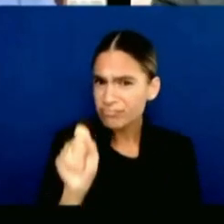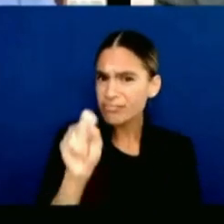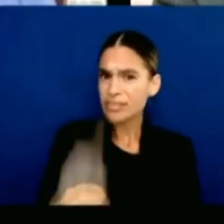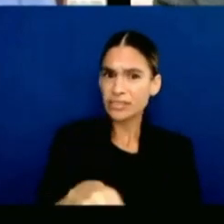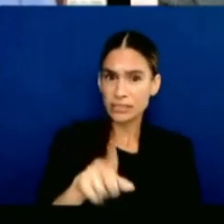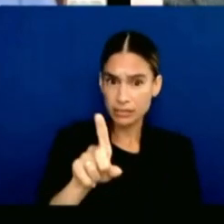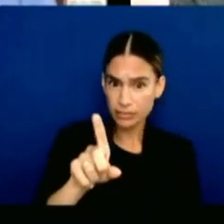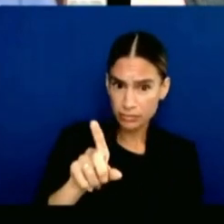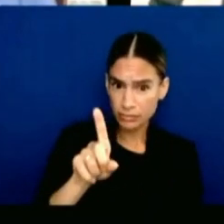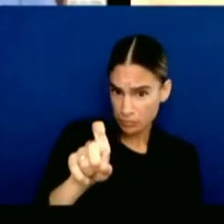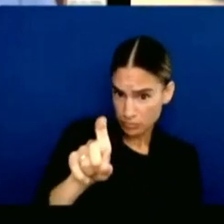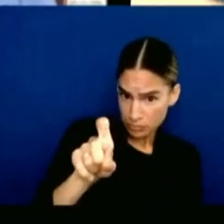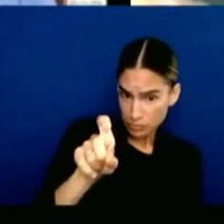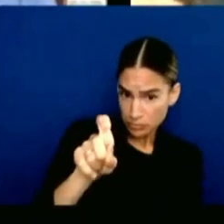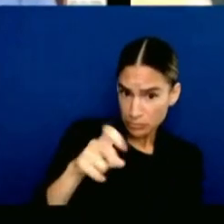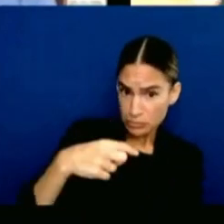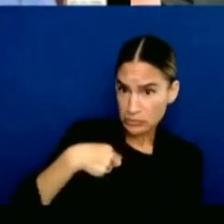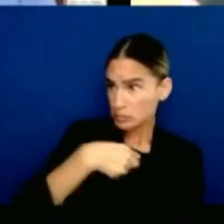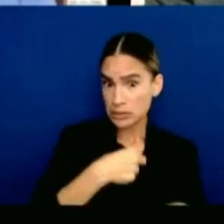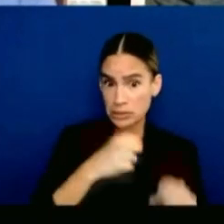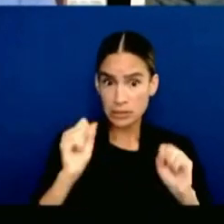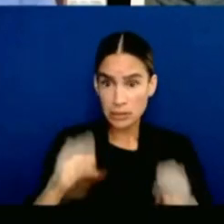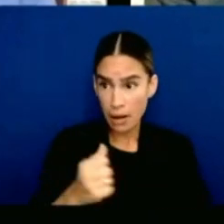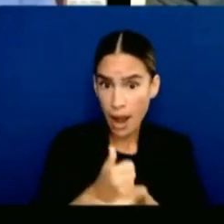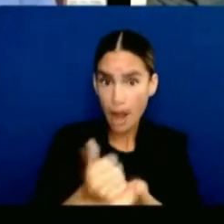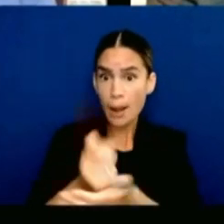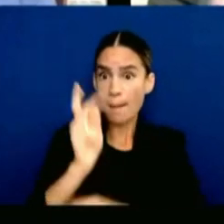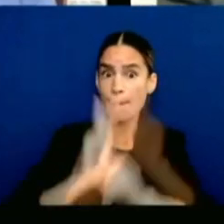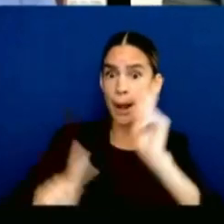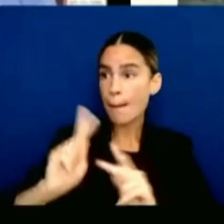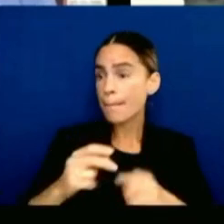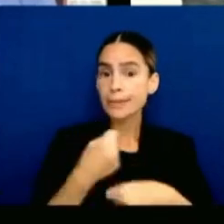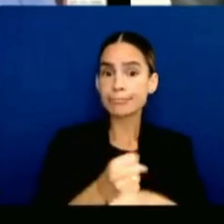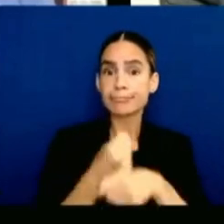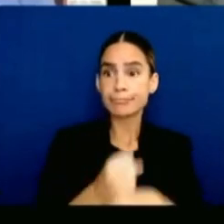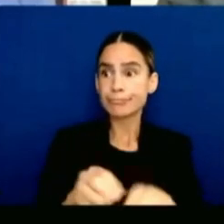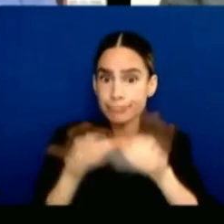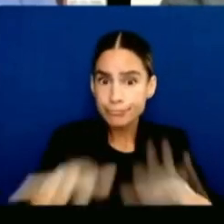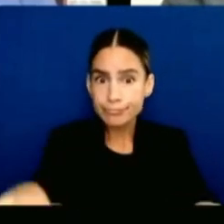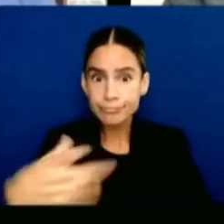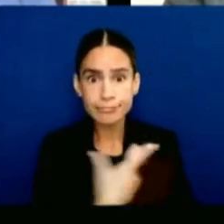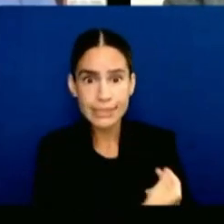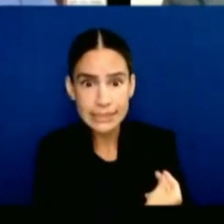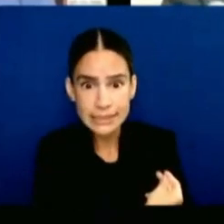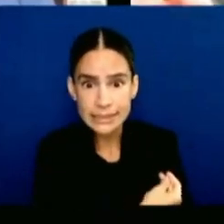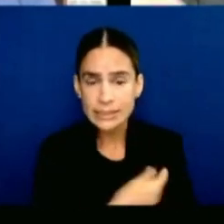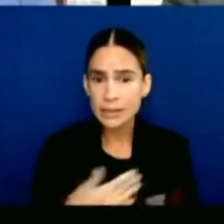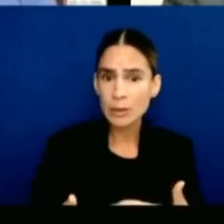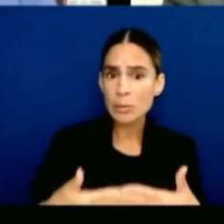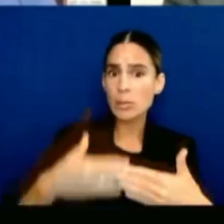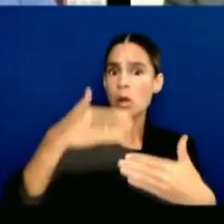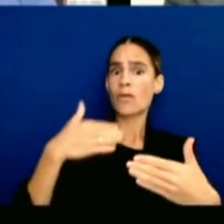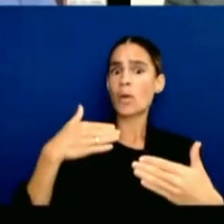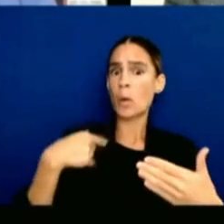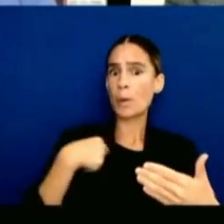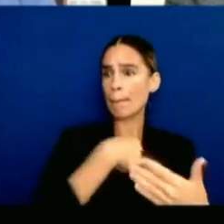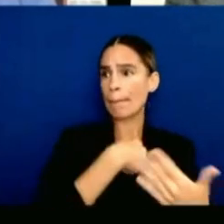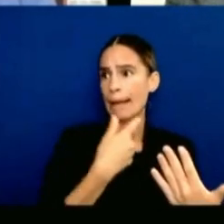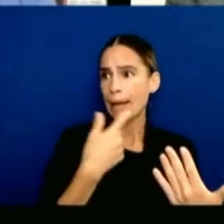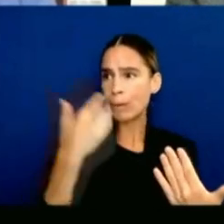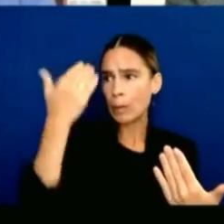making doses before we even know whether it works or not. So that when we get to the winter and the early part